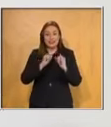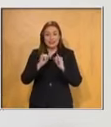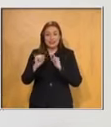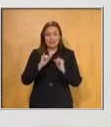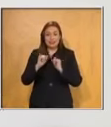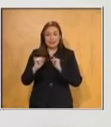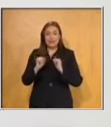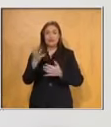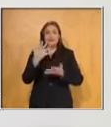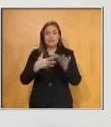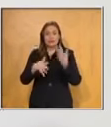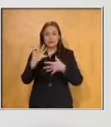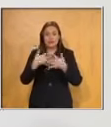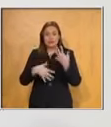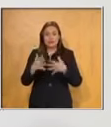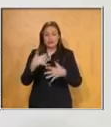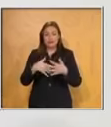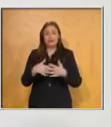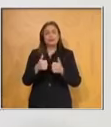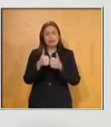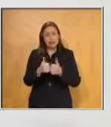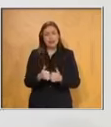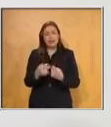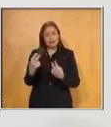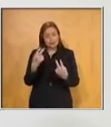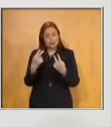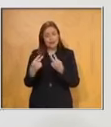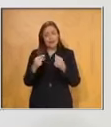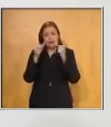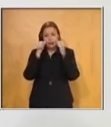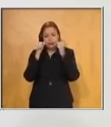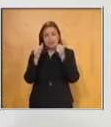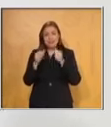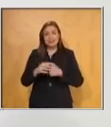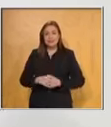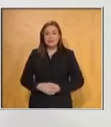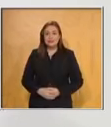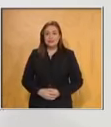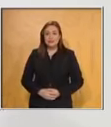de señas mexicana. Quédese aquí con nosotros y a poner mucha atención.